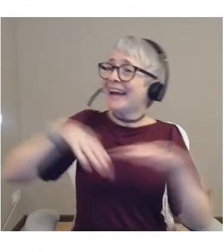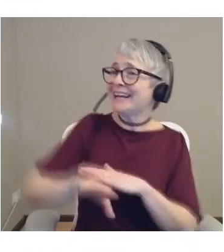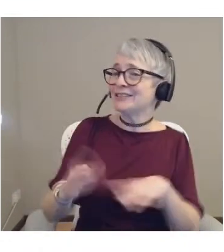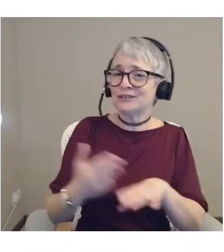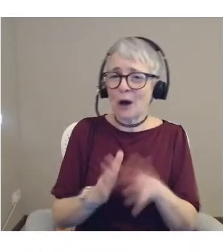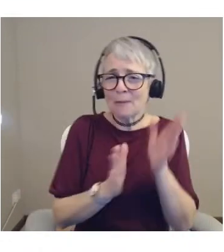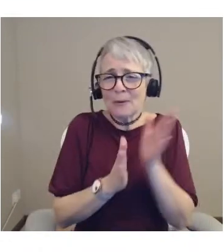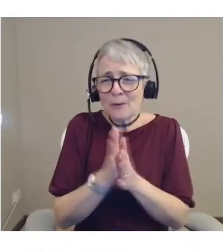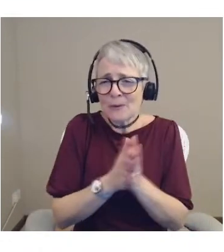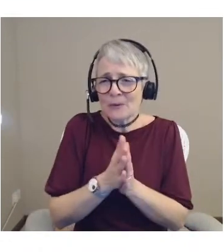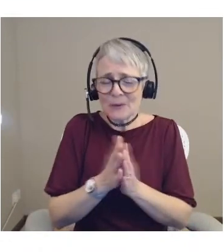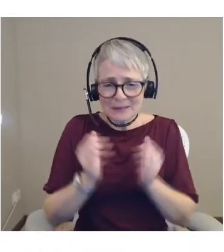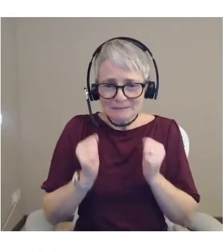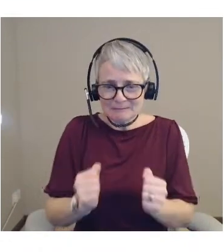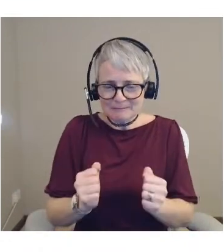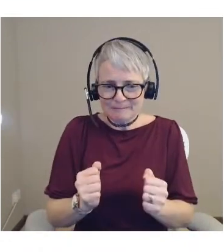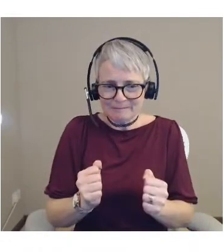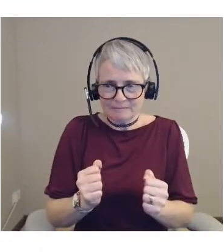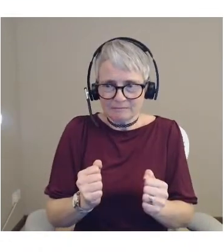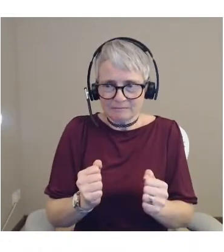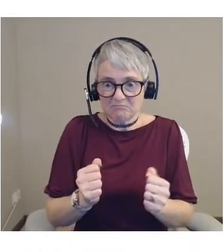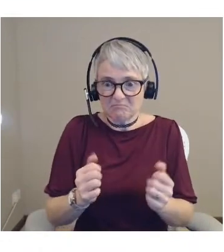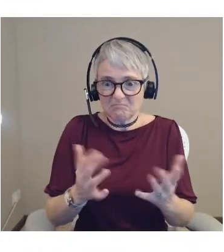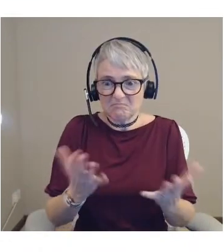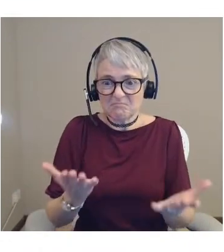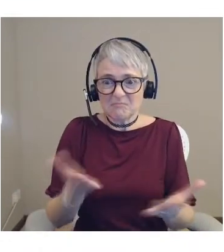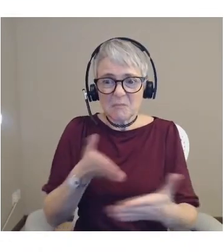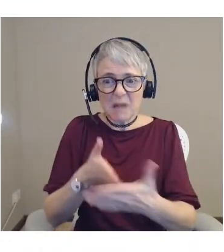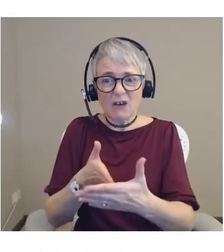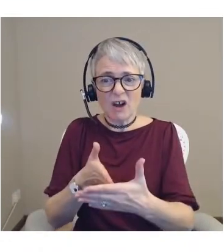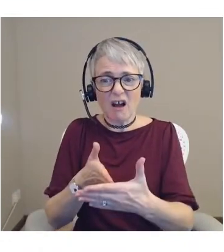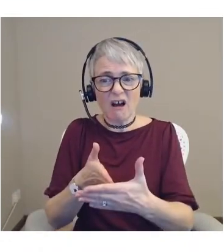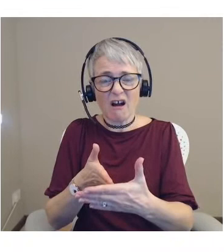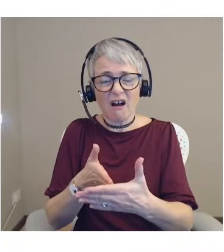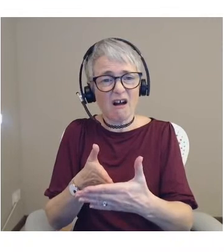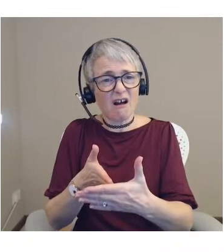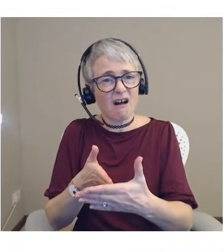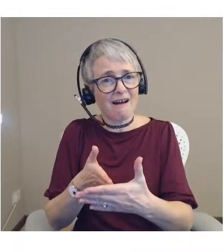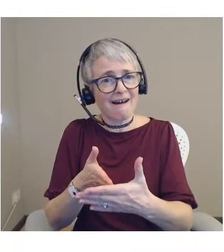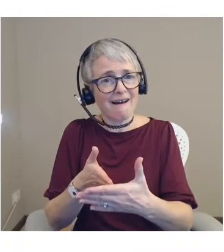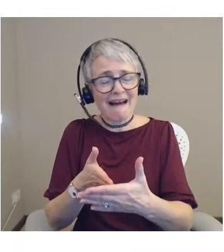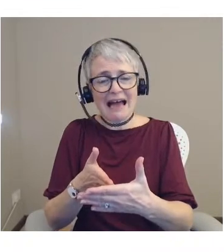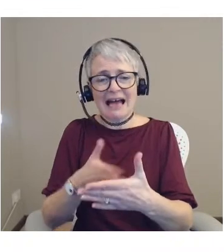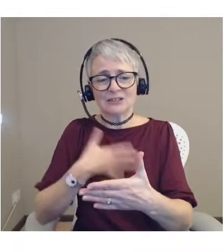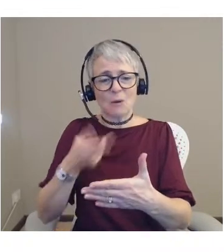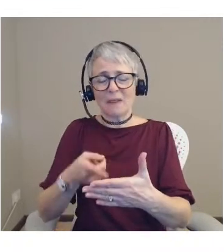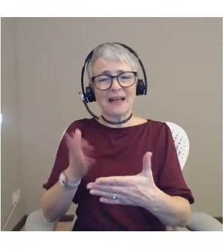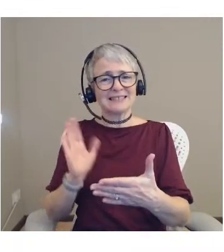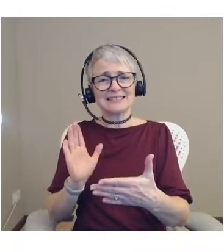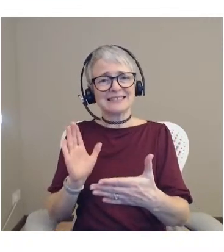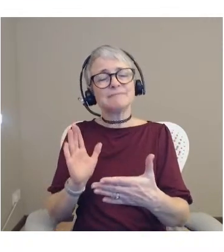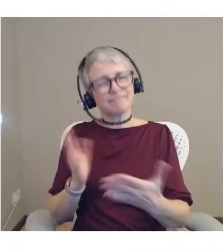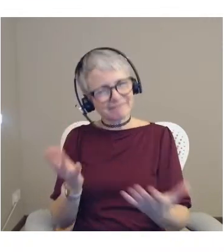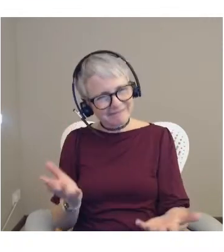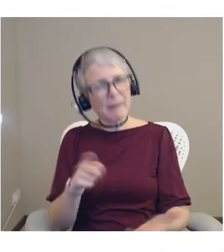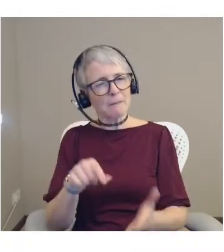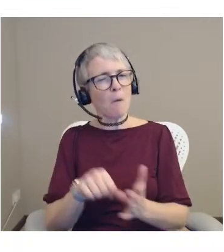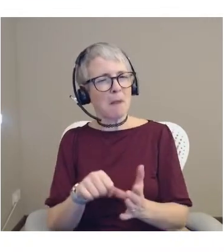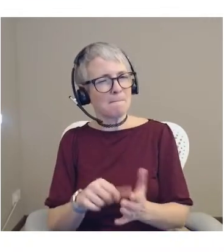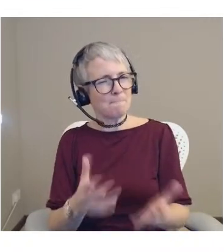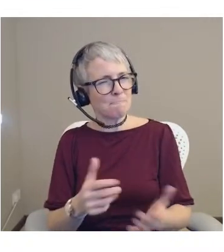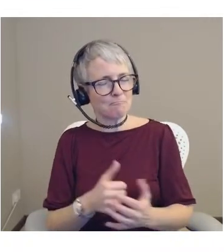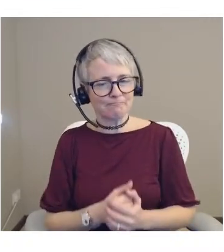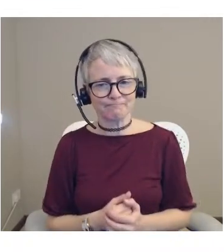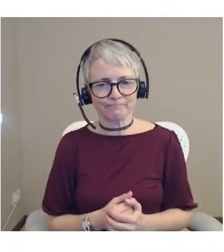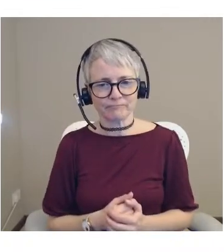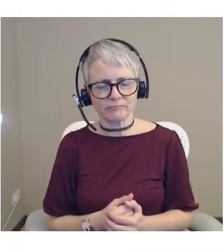got a job, I'm sitting down, and now there's been another barrier put in front of me, and you know what, I don't want this. Well, and I think, from the employer's point of